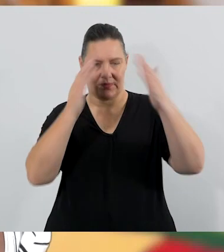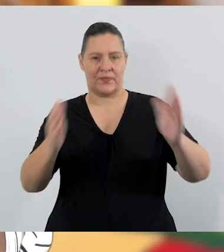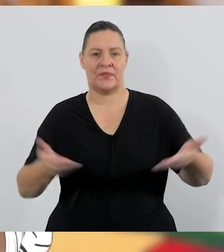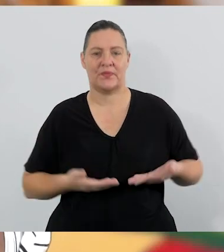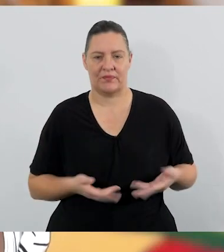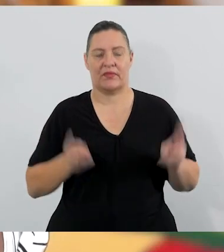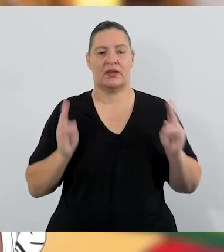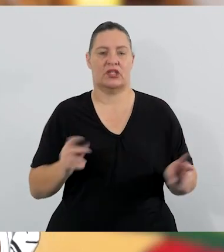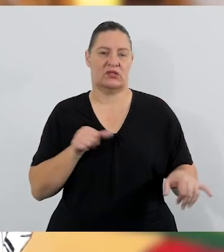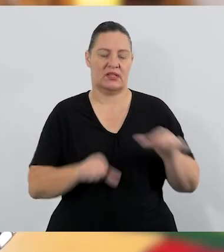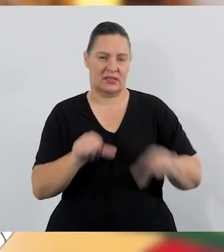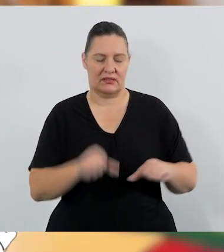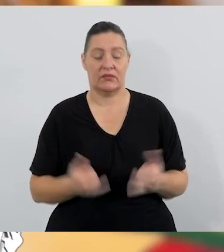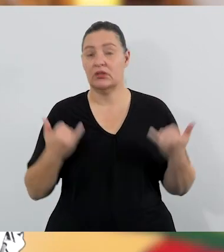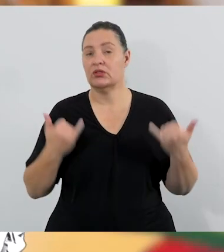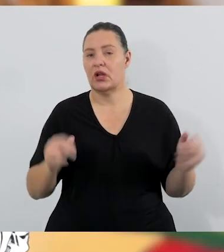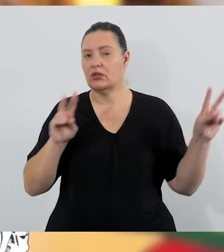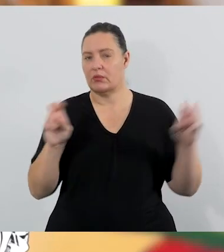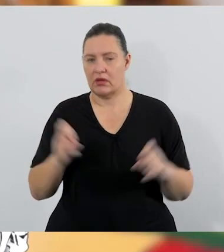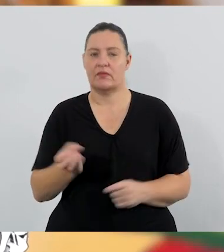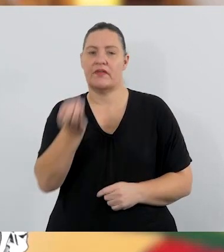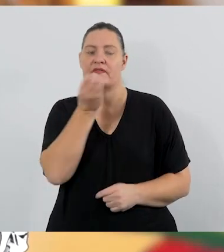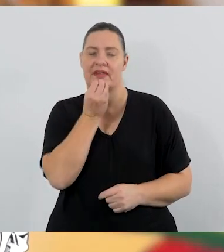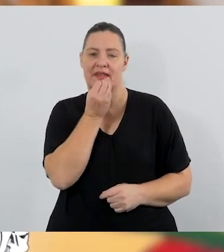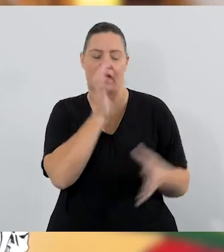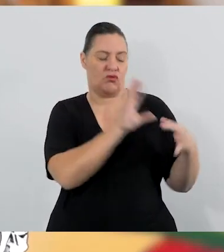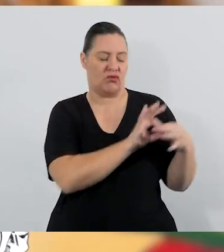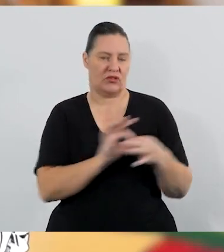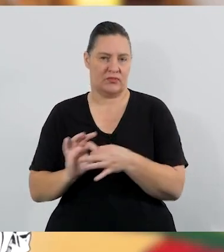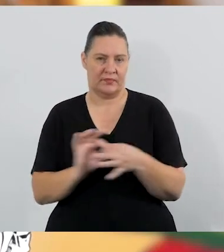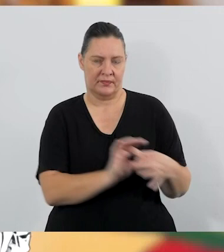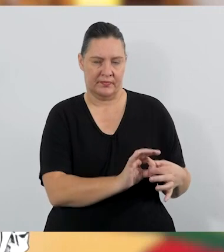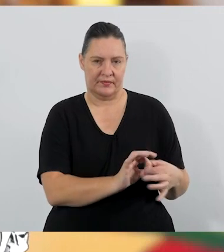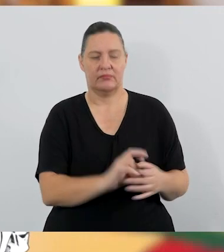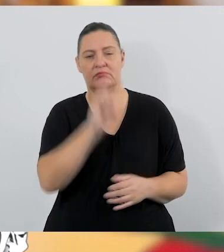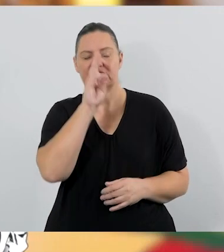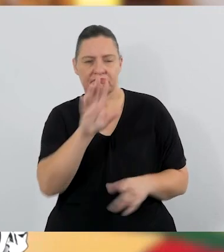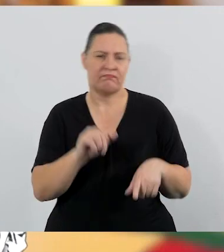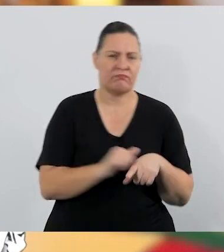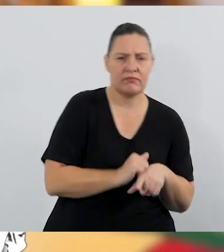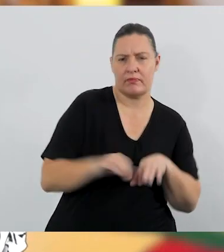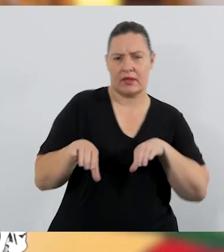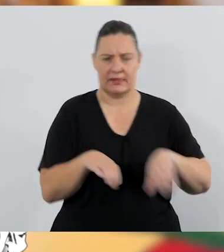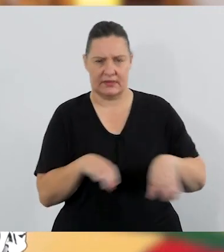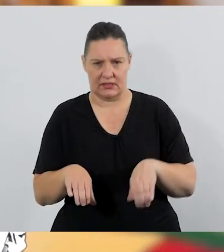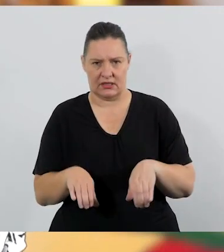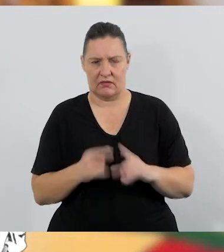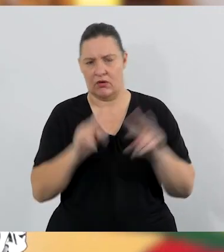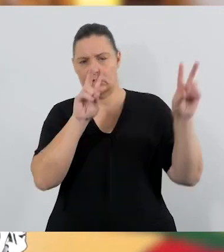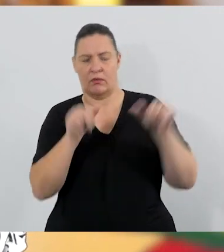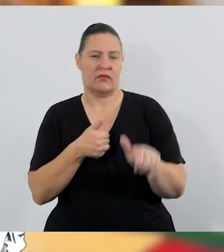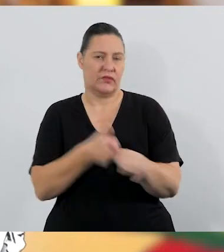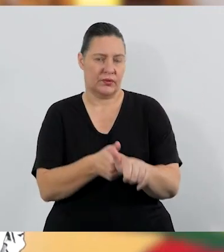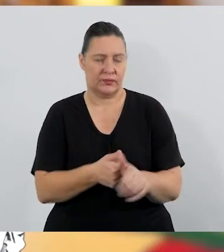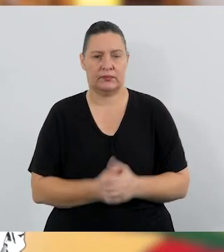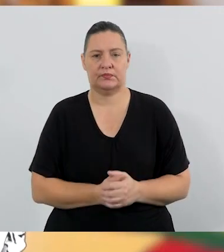Hello and welcome to Natural Sciences. Today's topic is feeding relationships, and we are going to look at some practice activities under